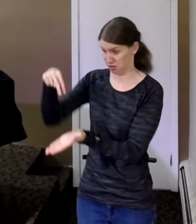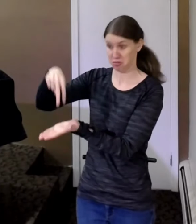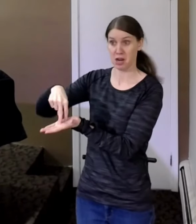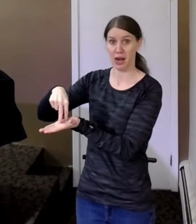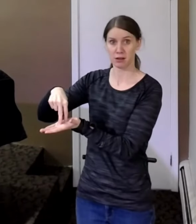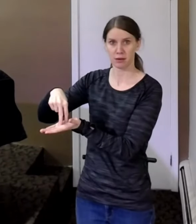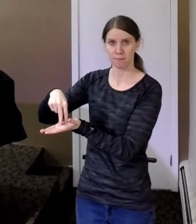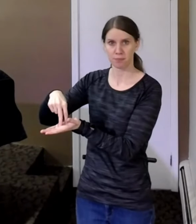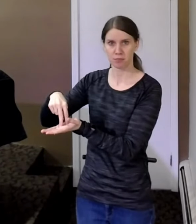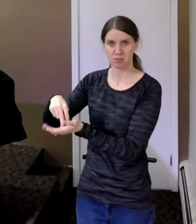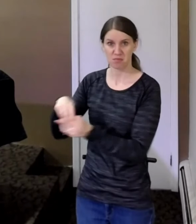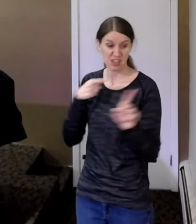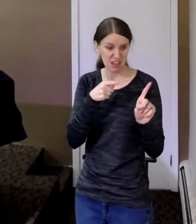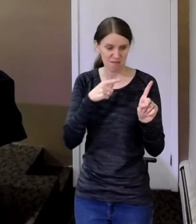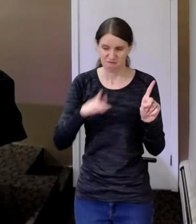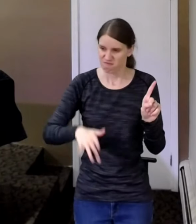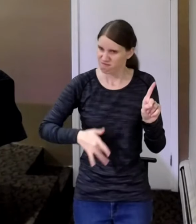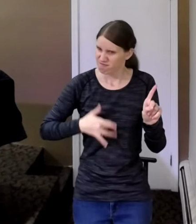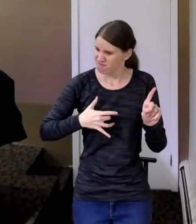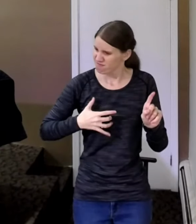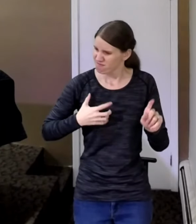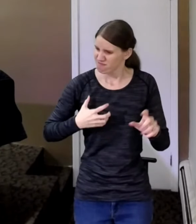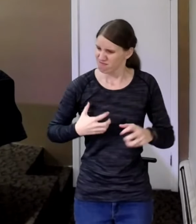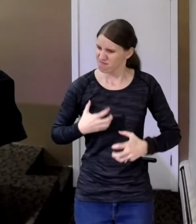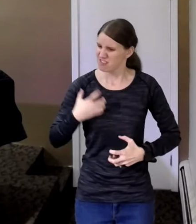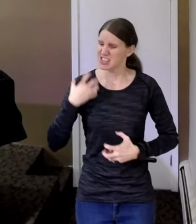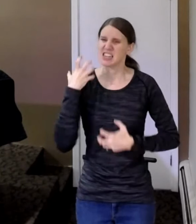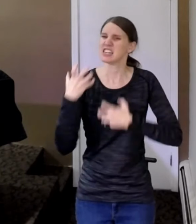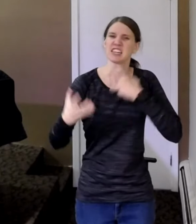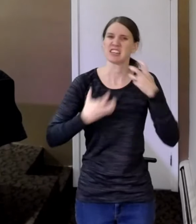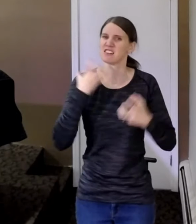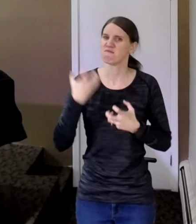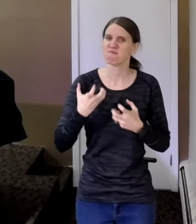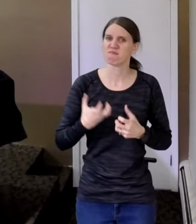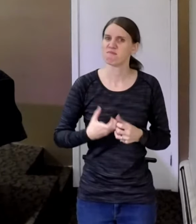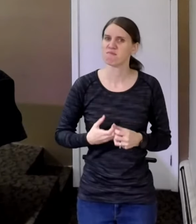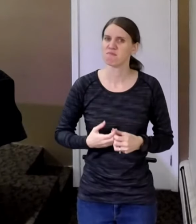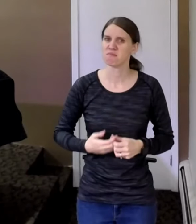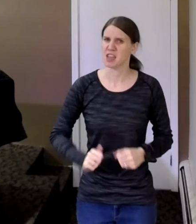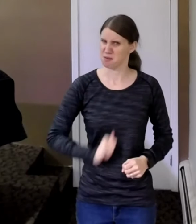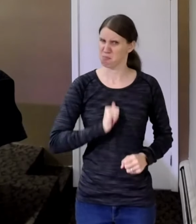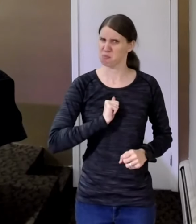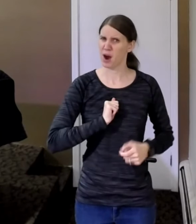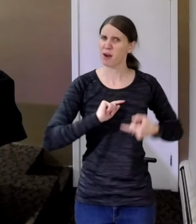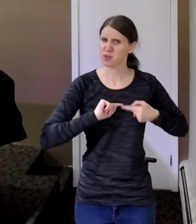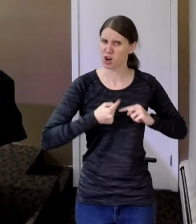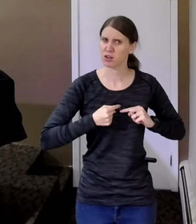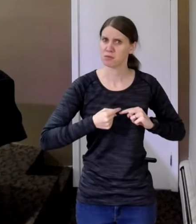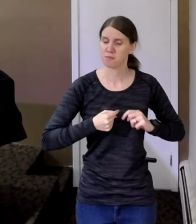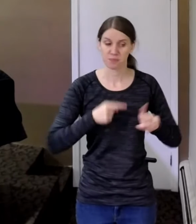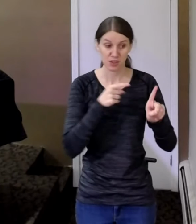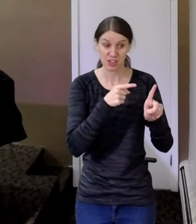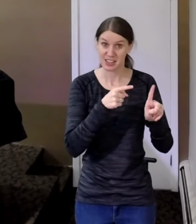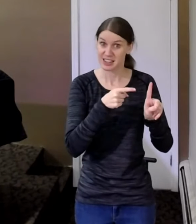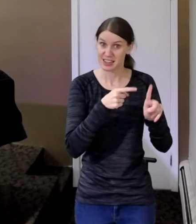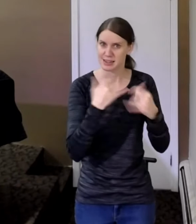he is full of indignation. He had his pride wounded, and so now he is